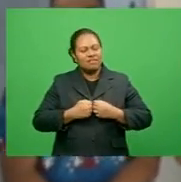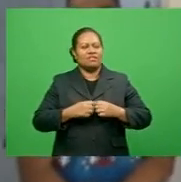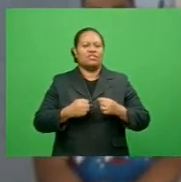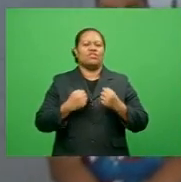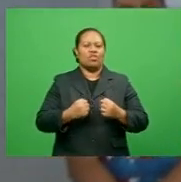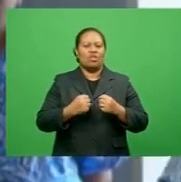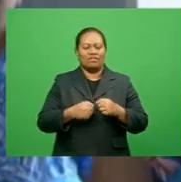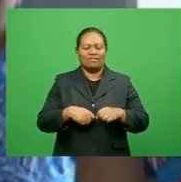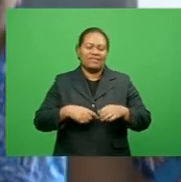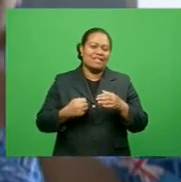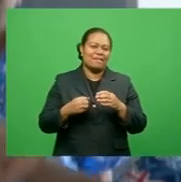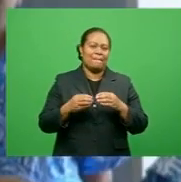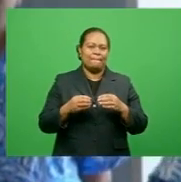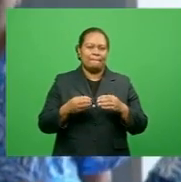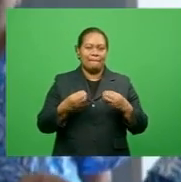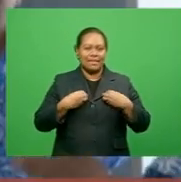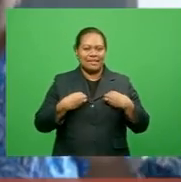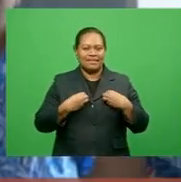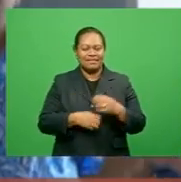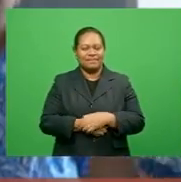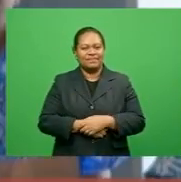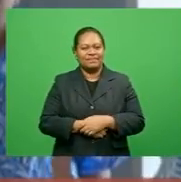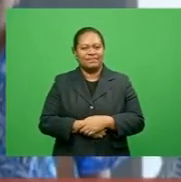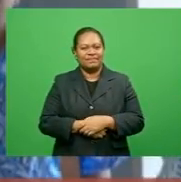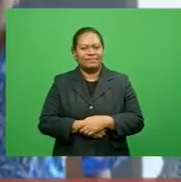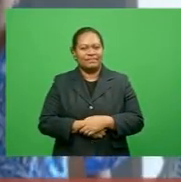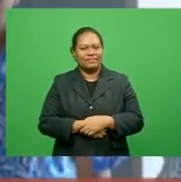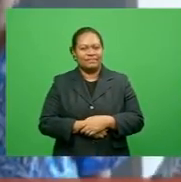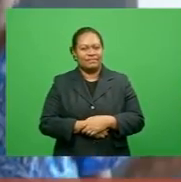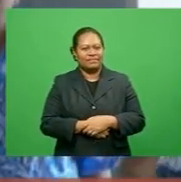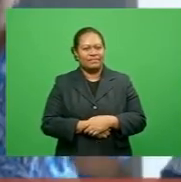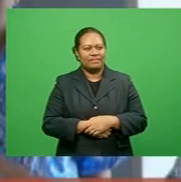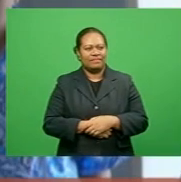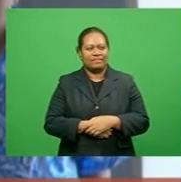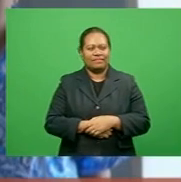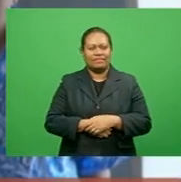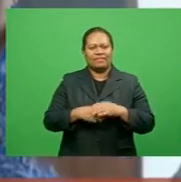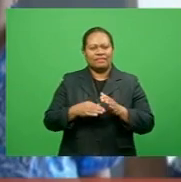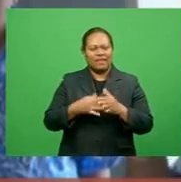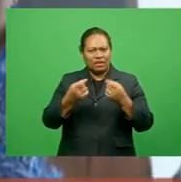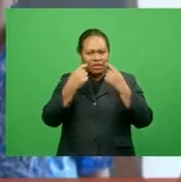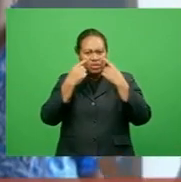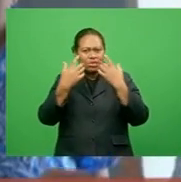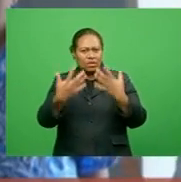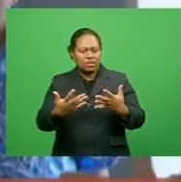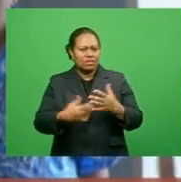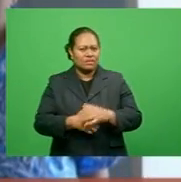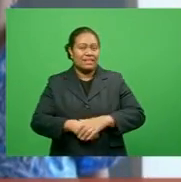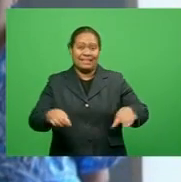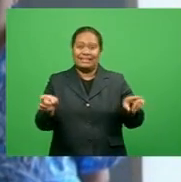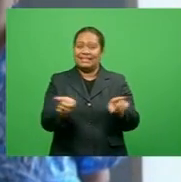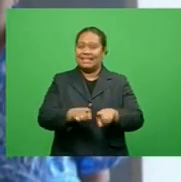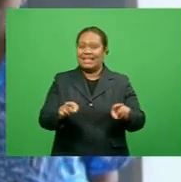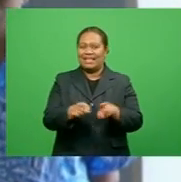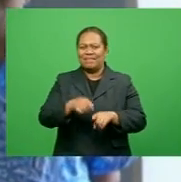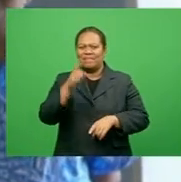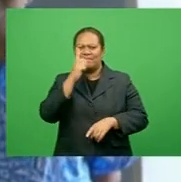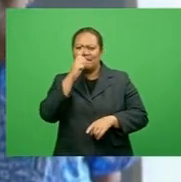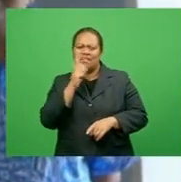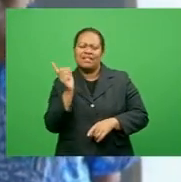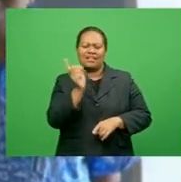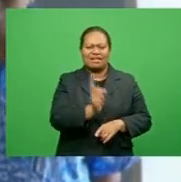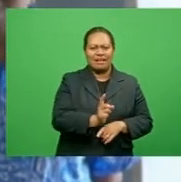business sector. Over the years, there have been acquisitions that has happened for the same customer that we have been serving.